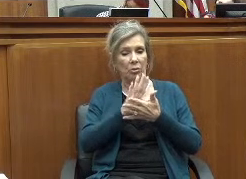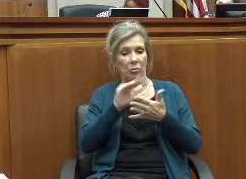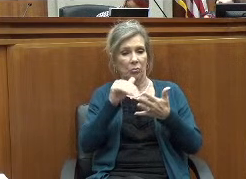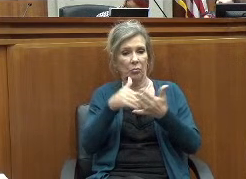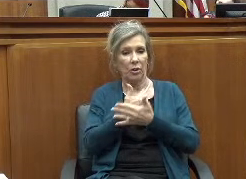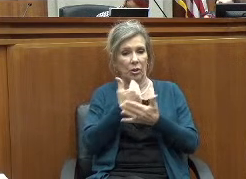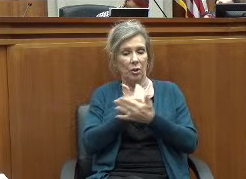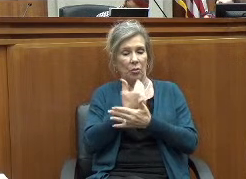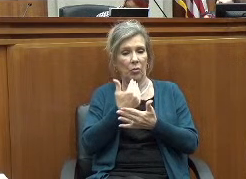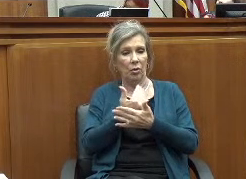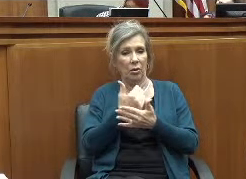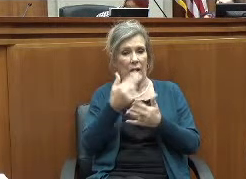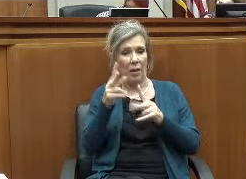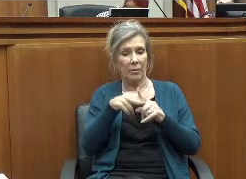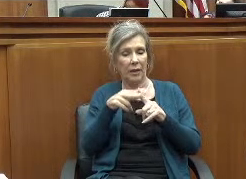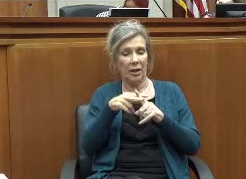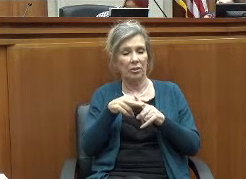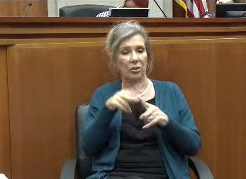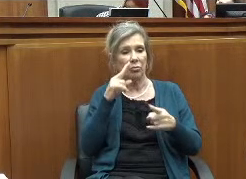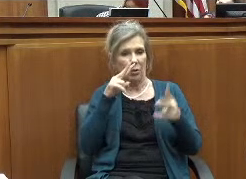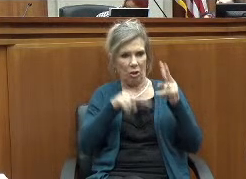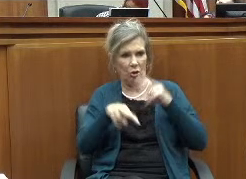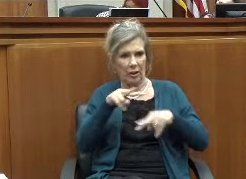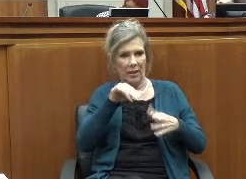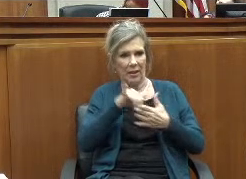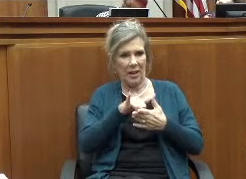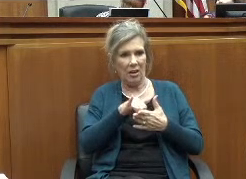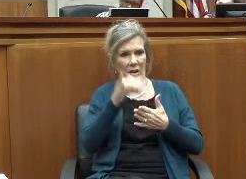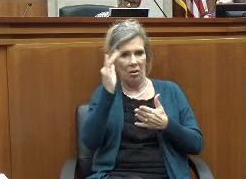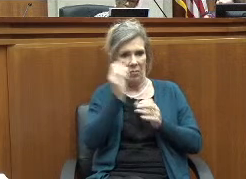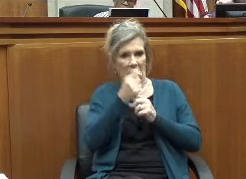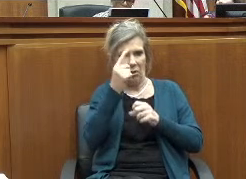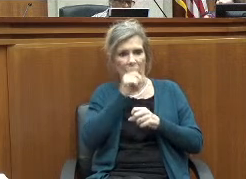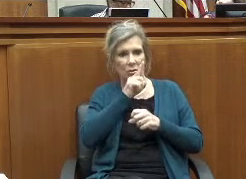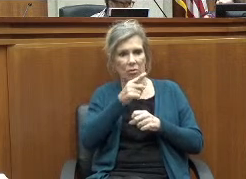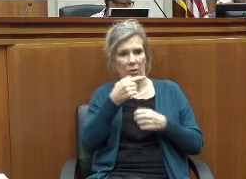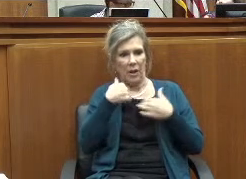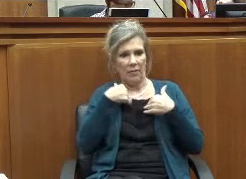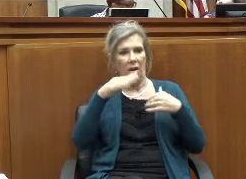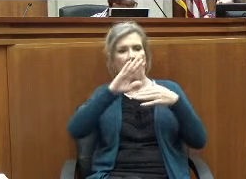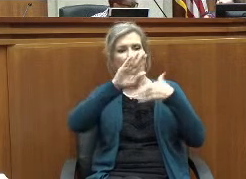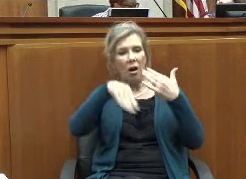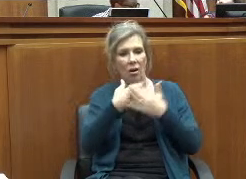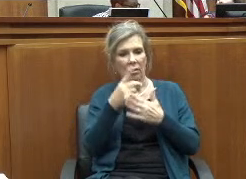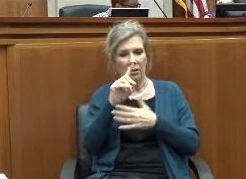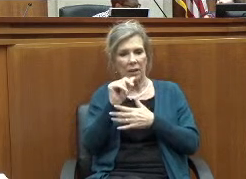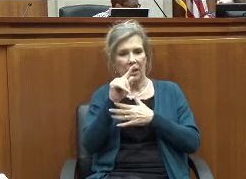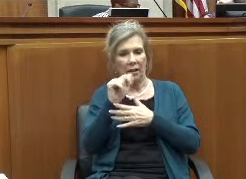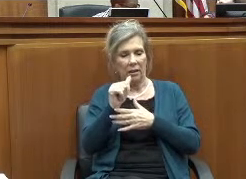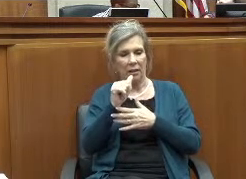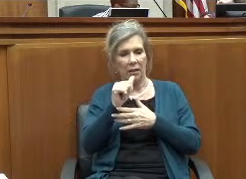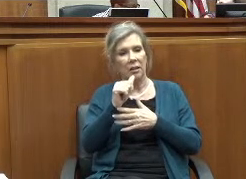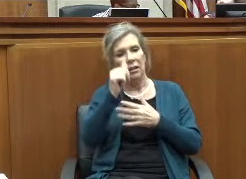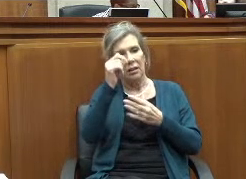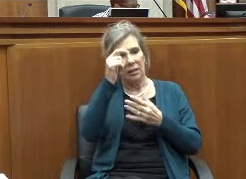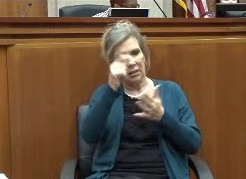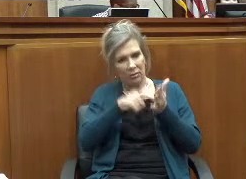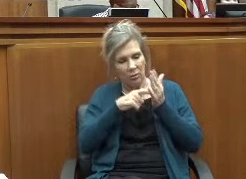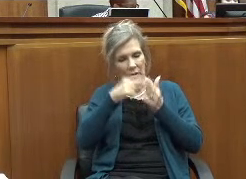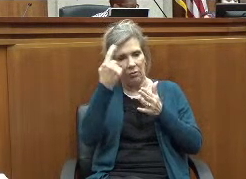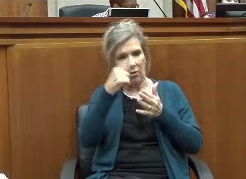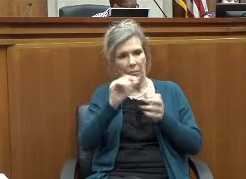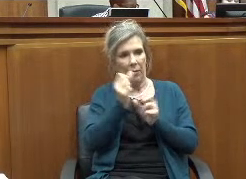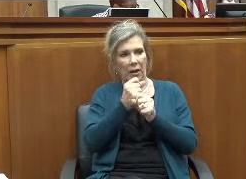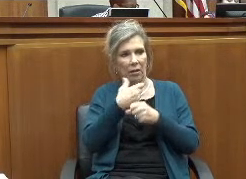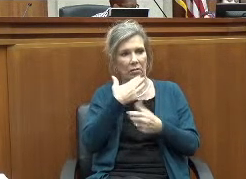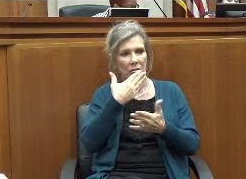that we're going in with all the data necessary to make a really informed decision. That's it, that would be just fine, thank you.